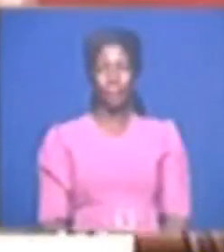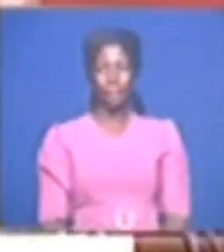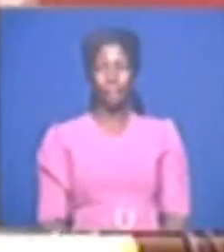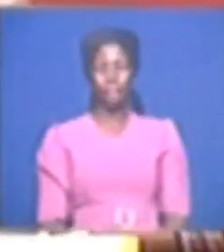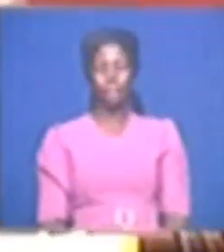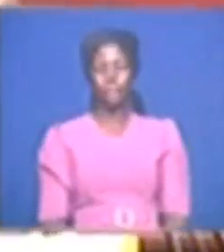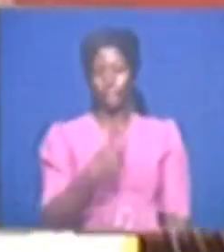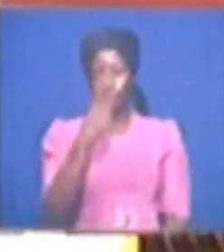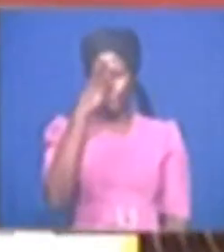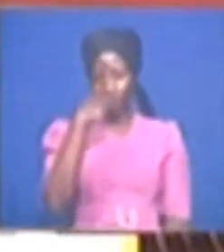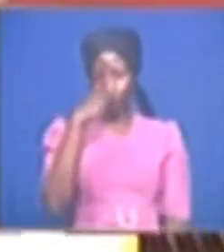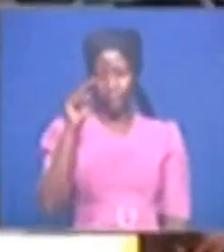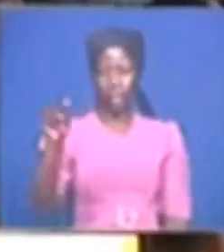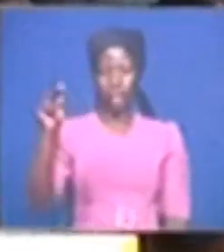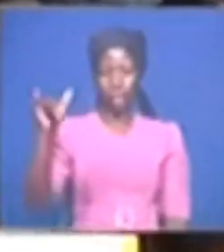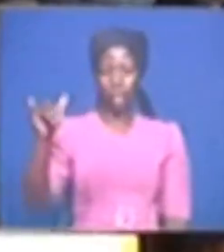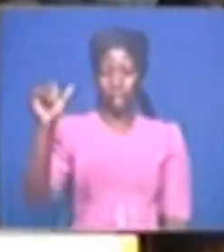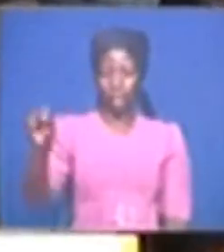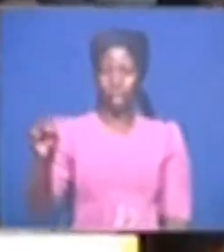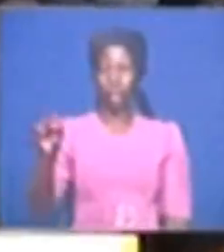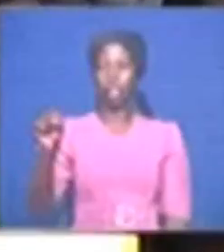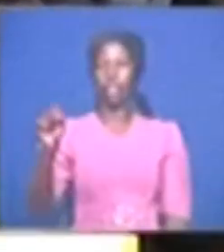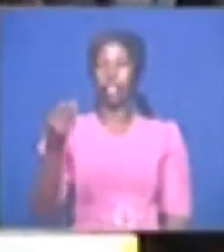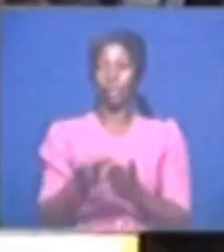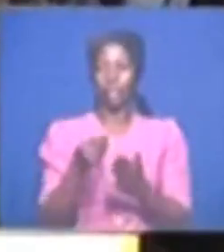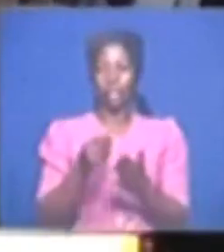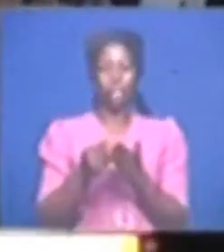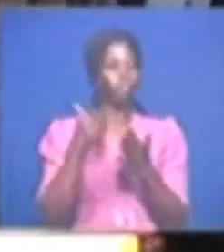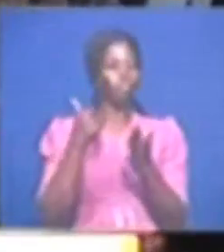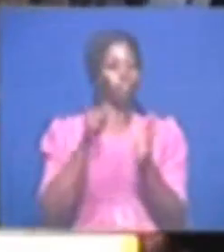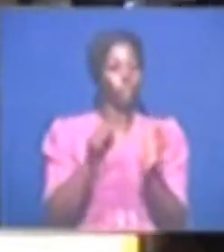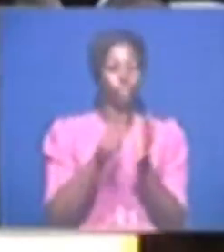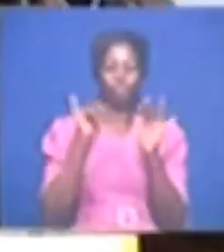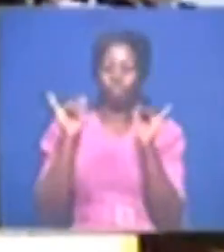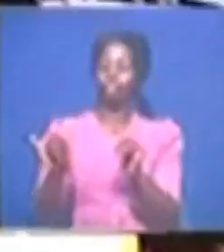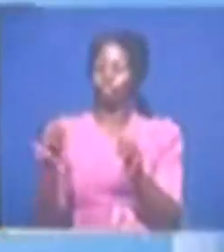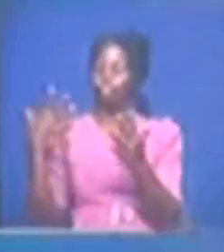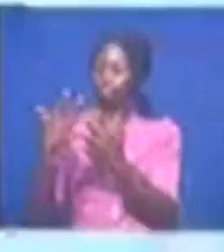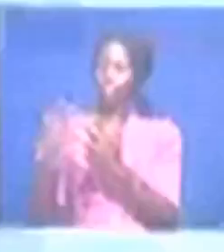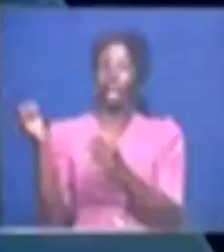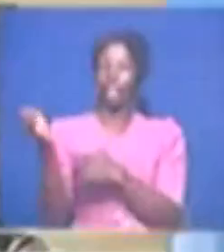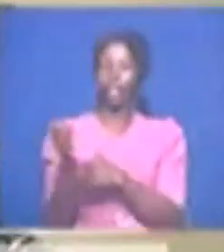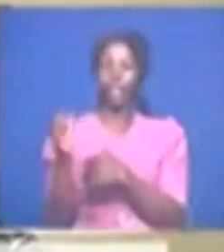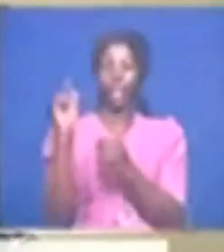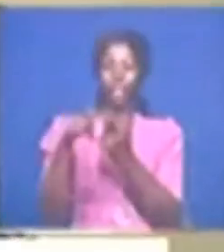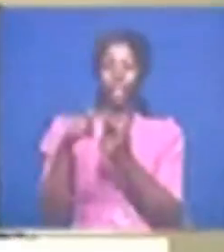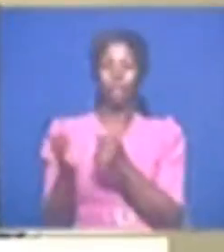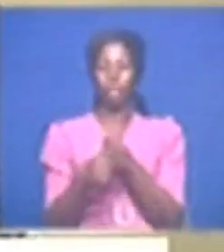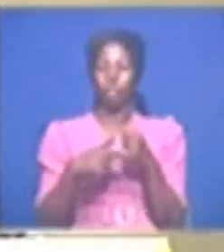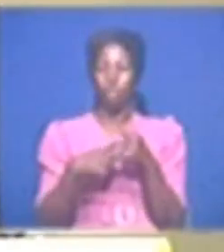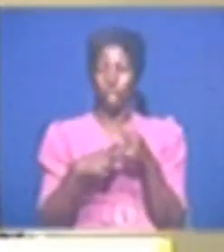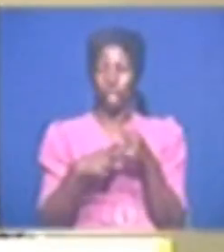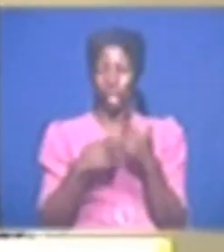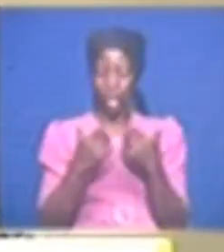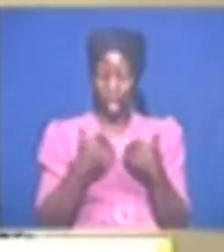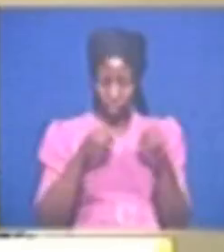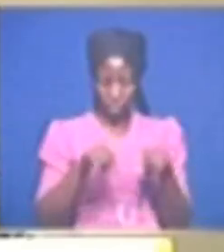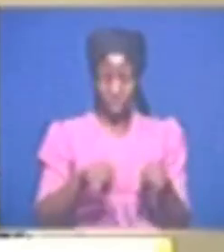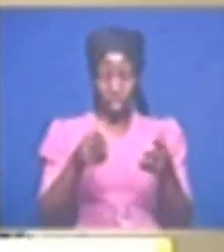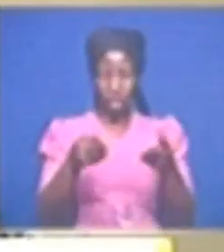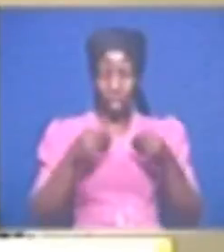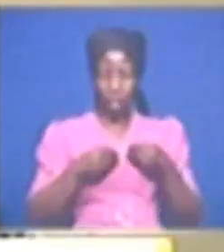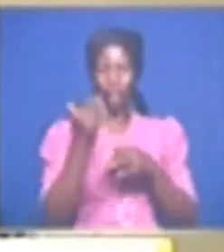Suspects in the NYS money minting scandal to remain in custody until July. I have today received a request